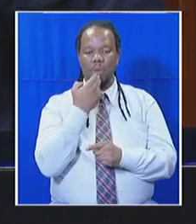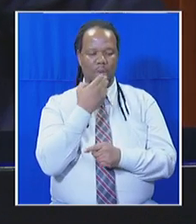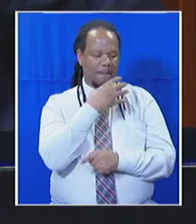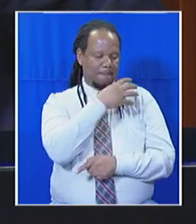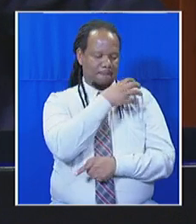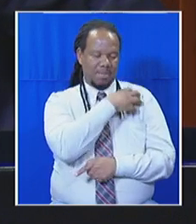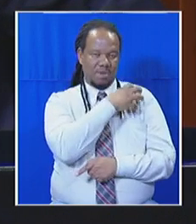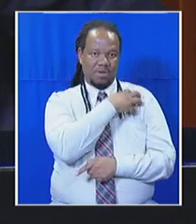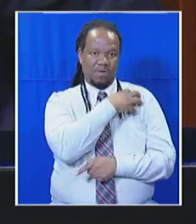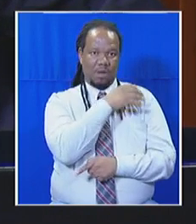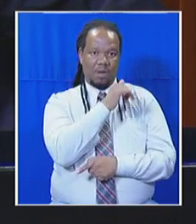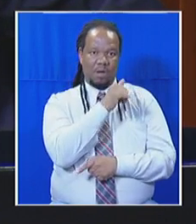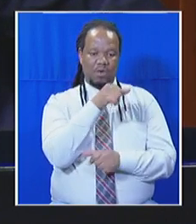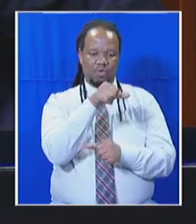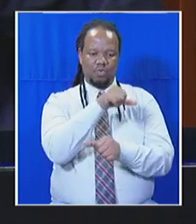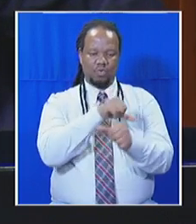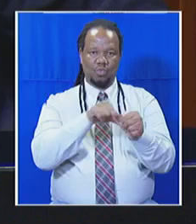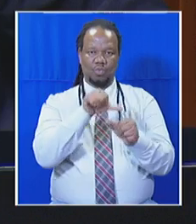social cluster.